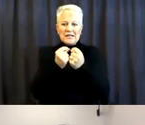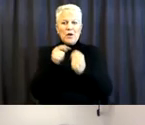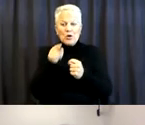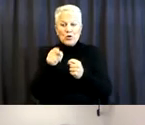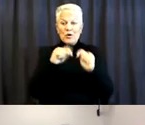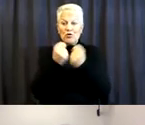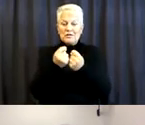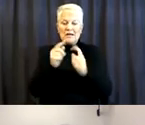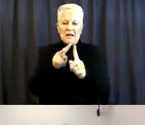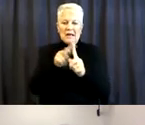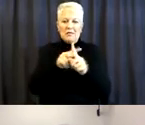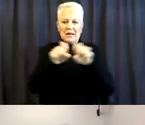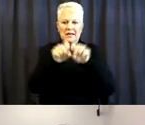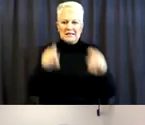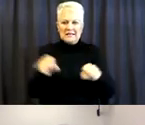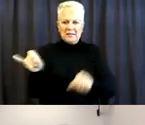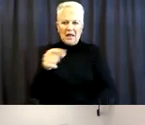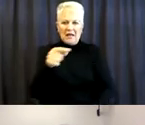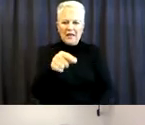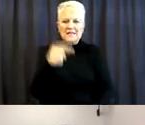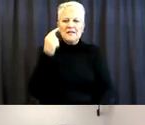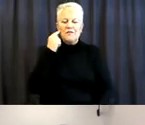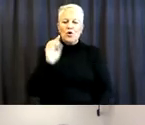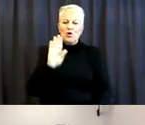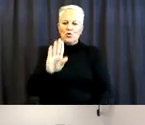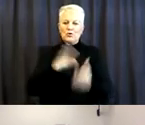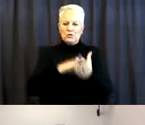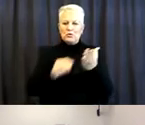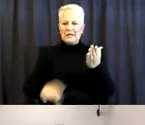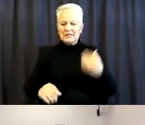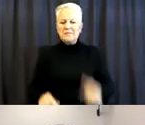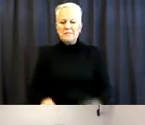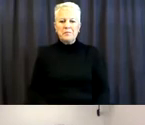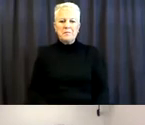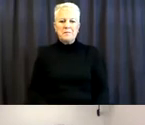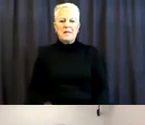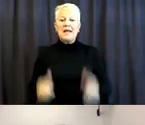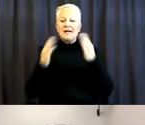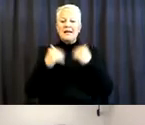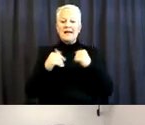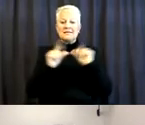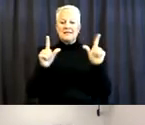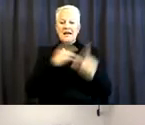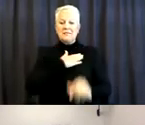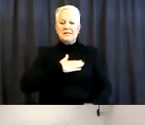team are implementing a system like this for your student. Next slide,